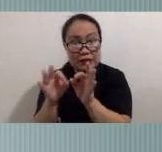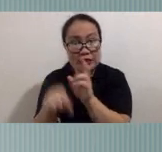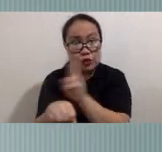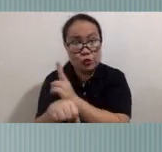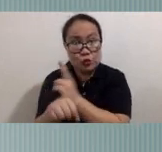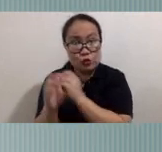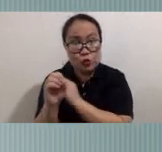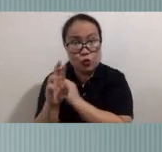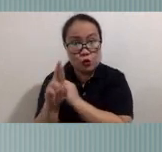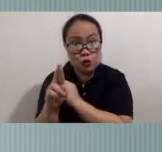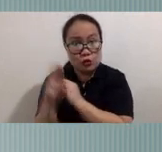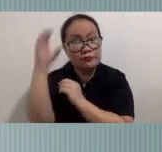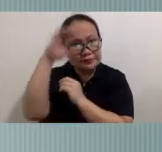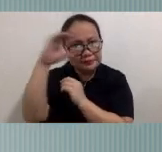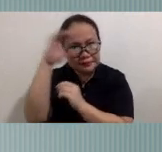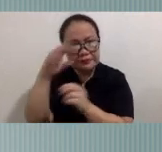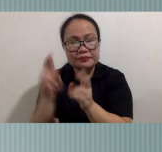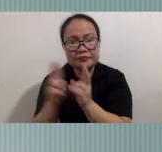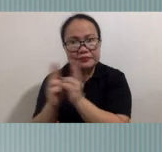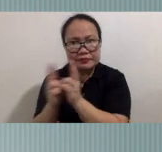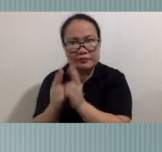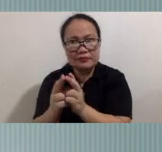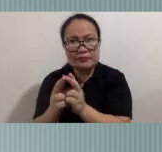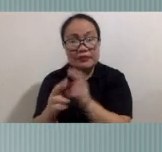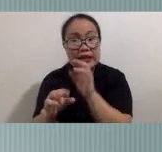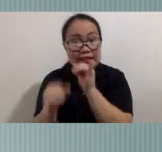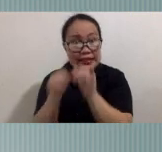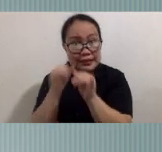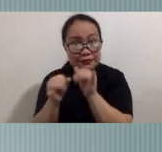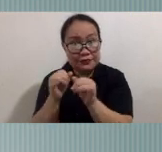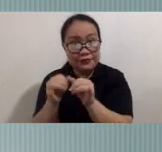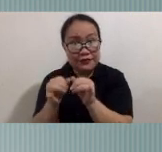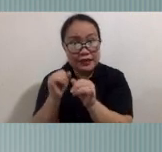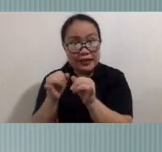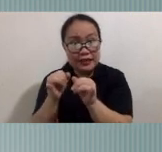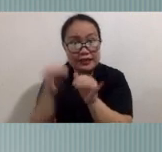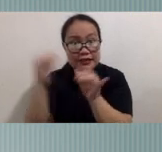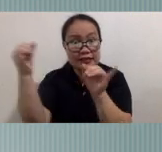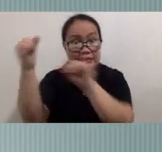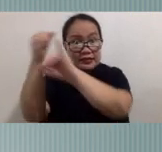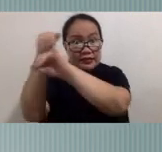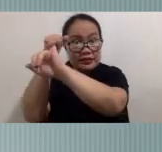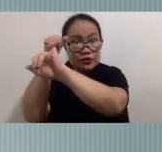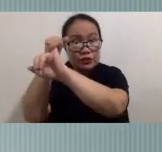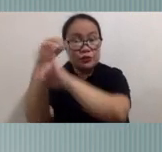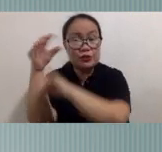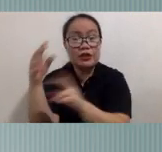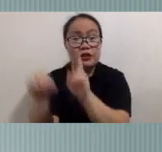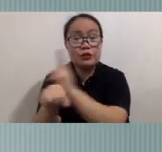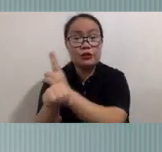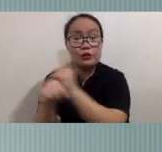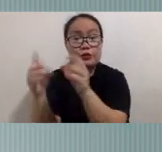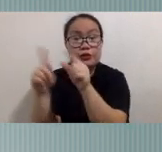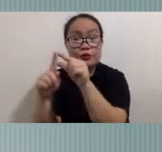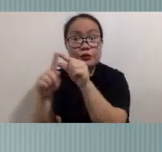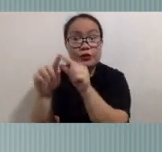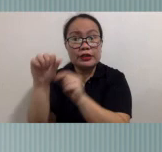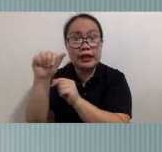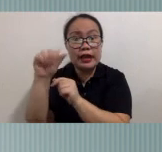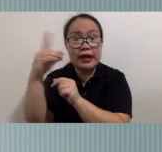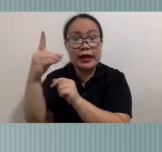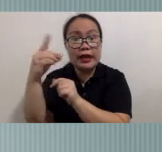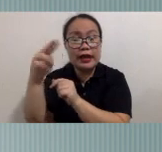ay union. Okay? For intersection, we have the word and or all